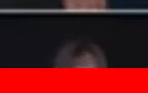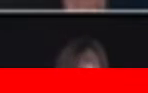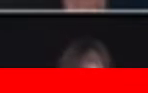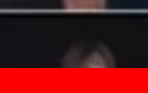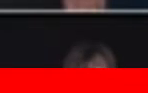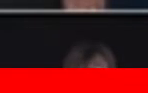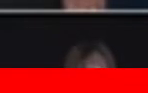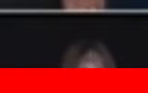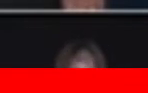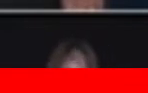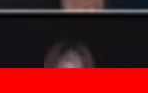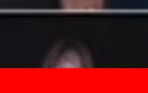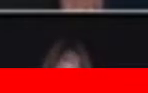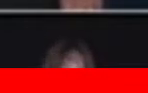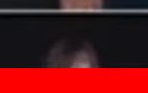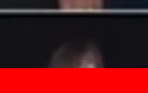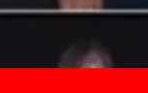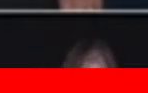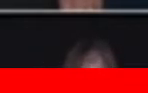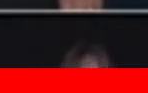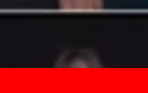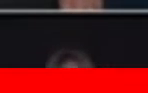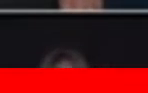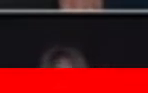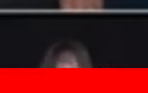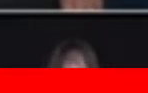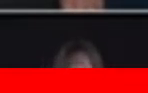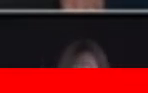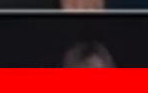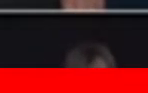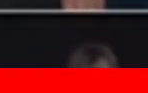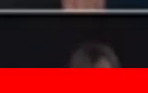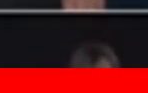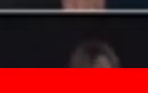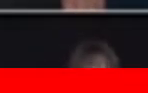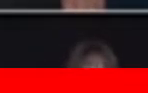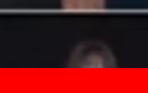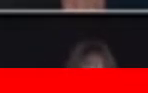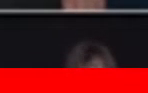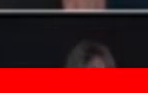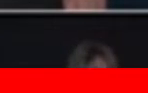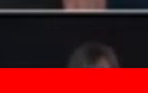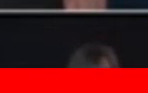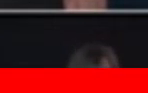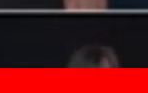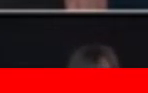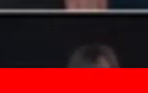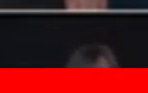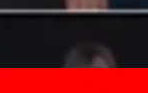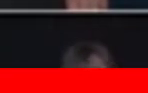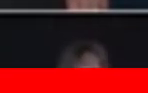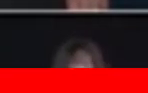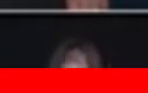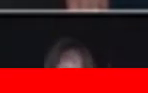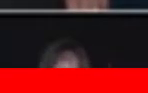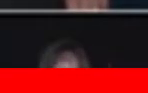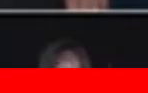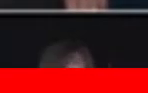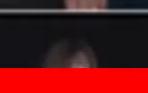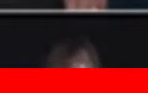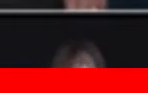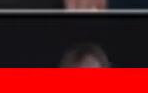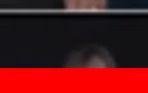restricted to 10 people indoors and 10 people outdoors. Gyms, sports facilities, cinemas,